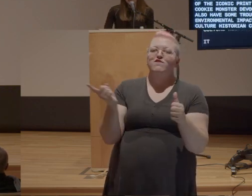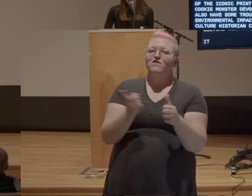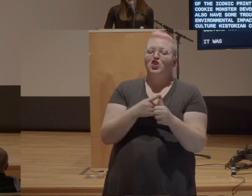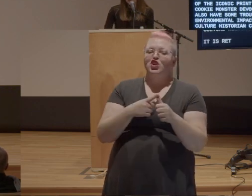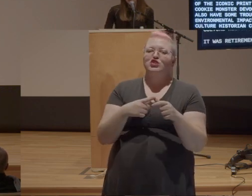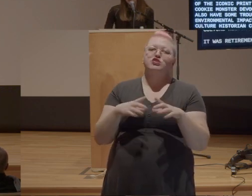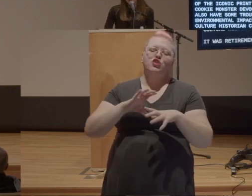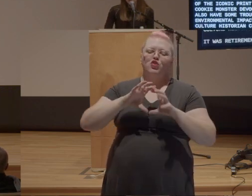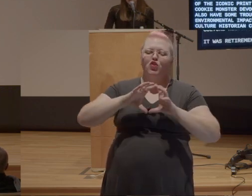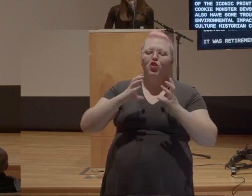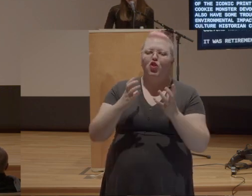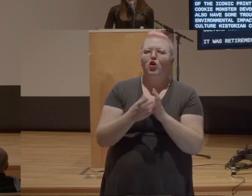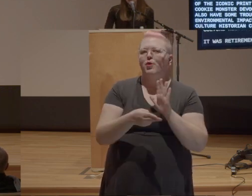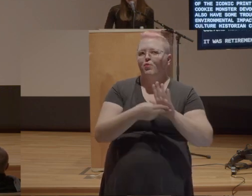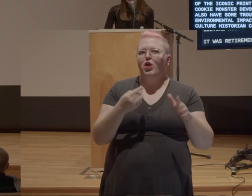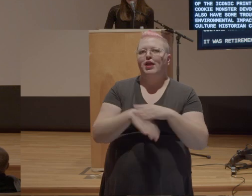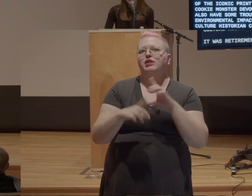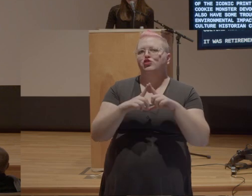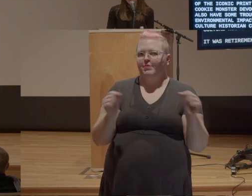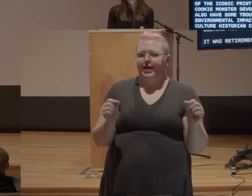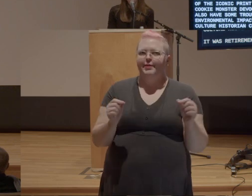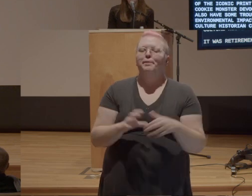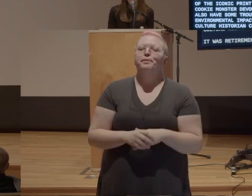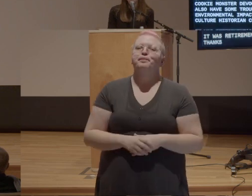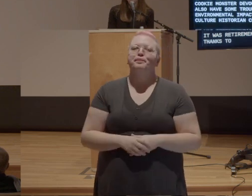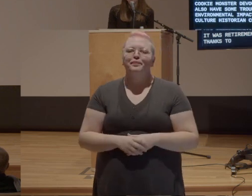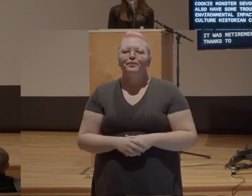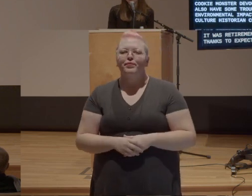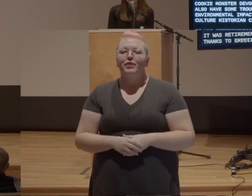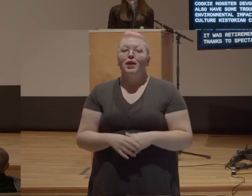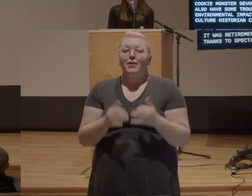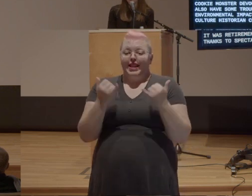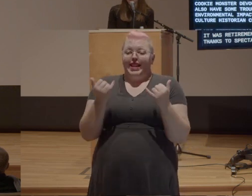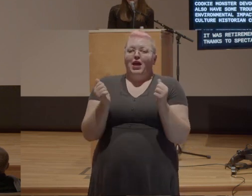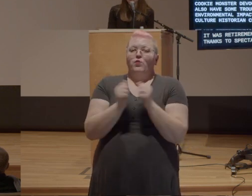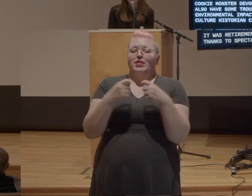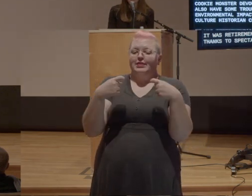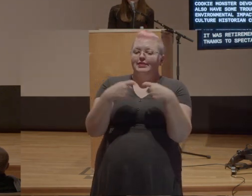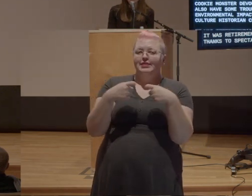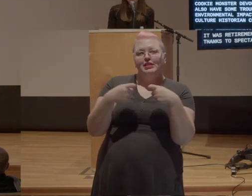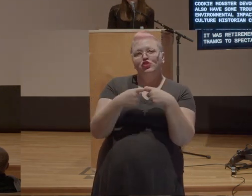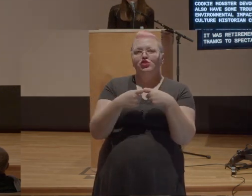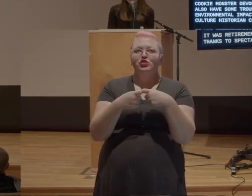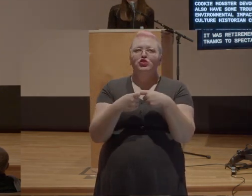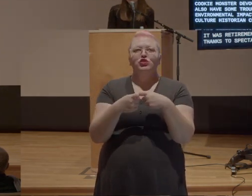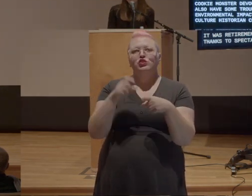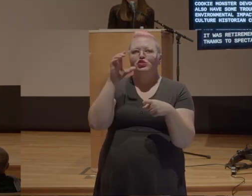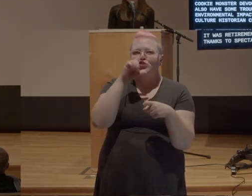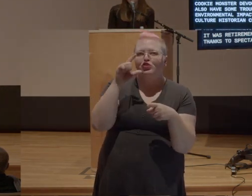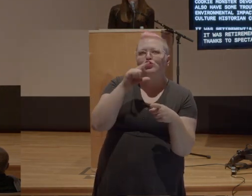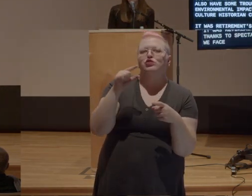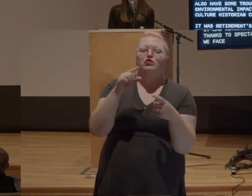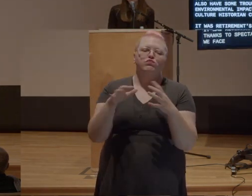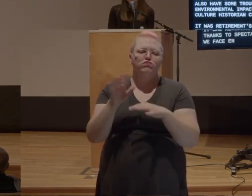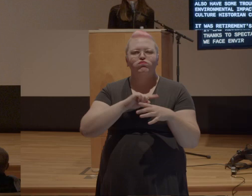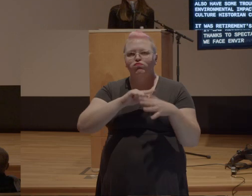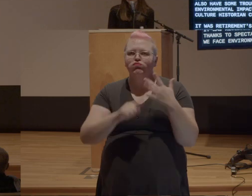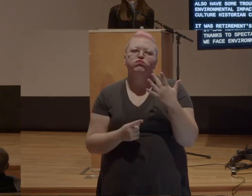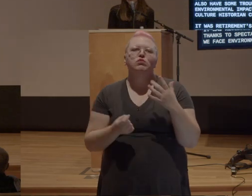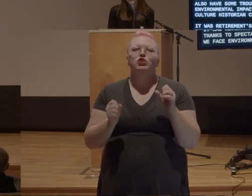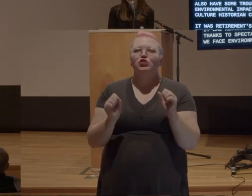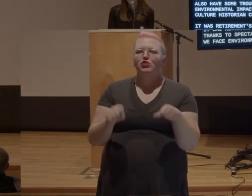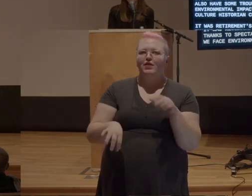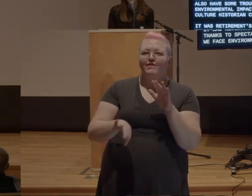its popularity in the digital age thanks to its spectacular visuals and topicality, as we face environmental change